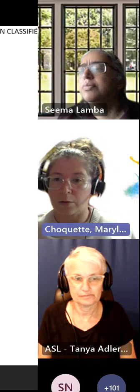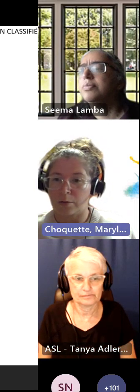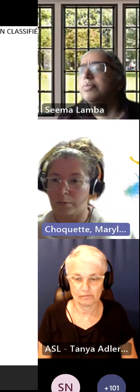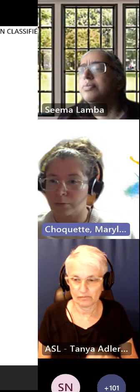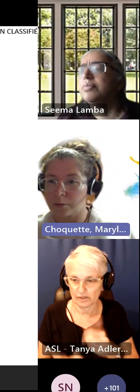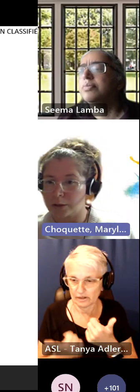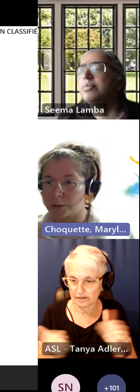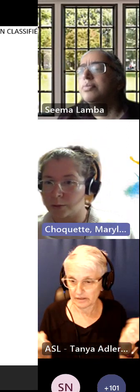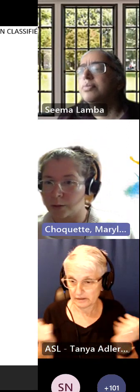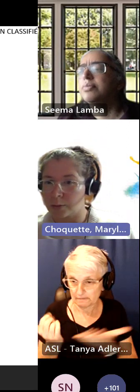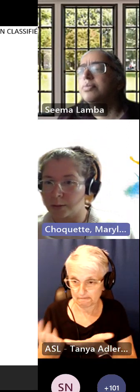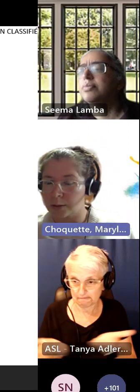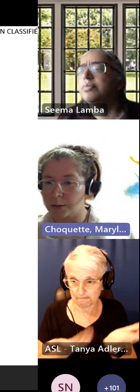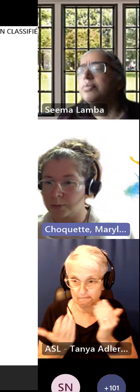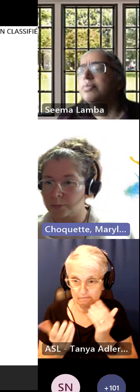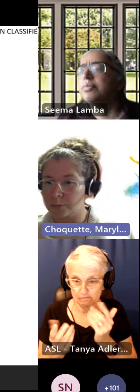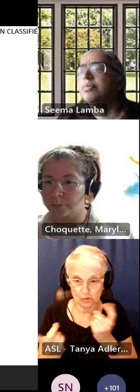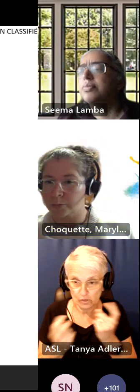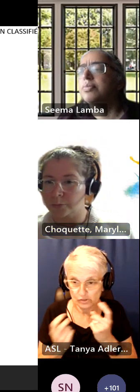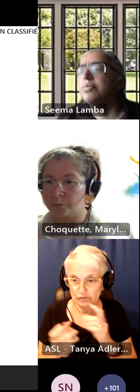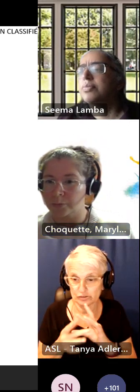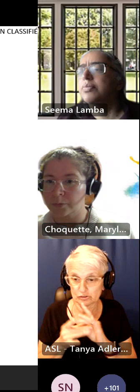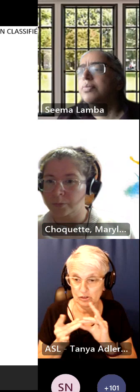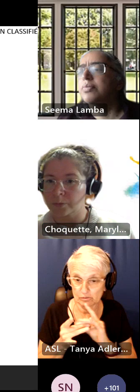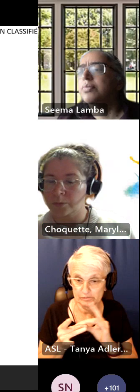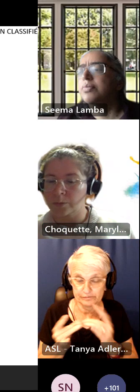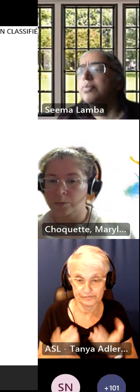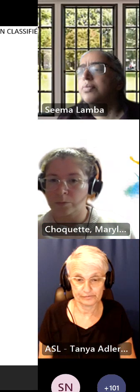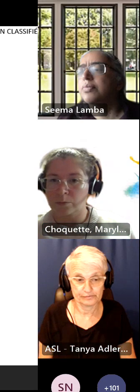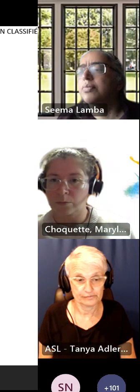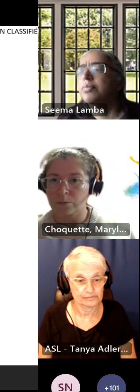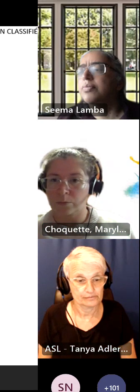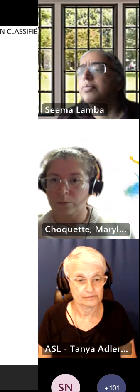Any other questions or comments?